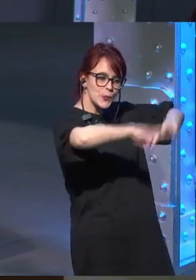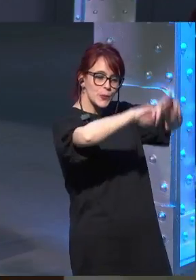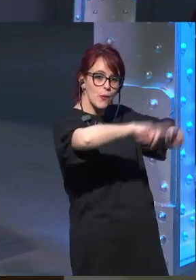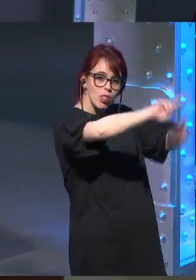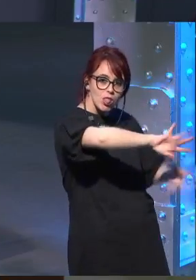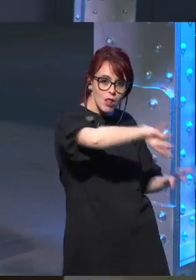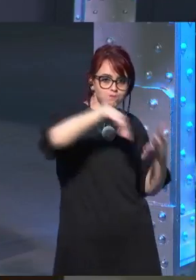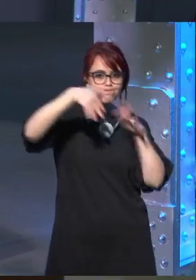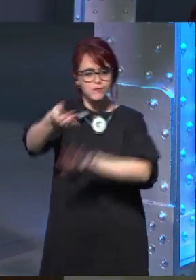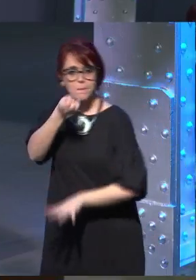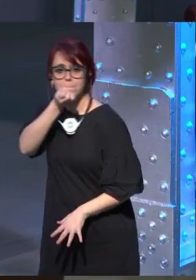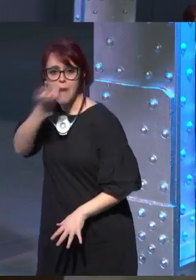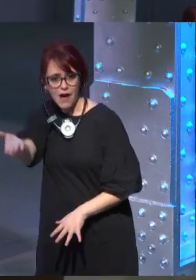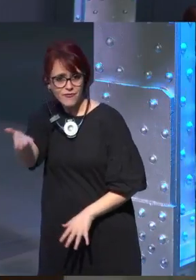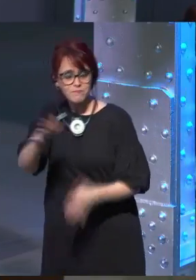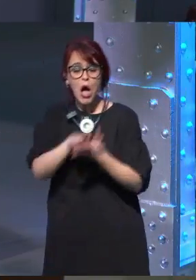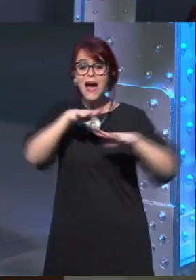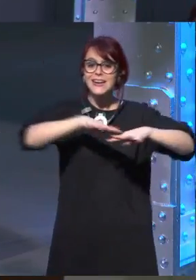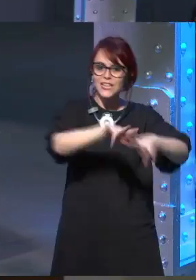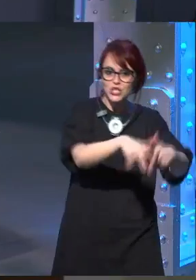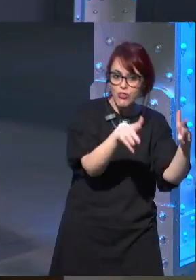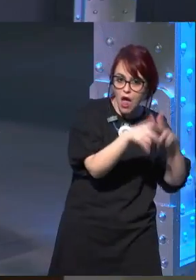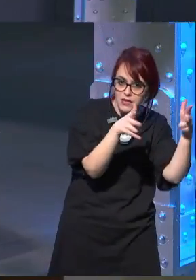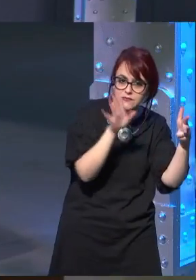years ago compared to now.